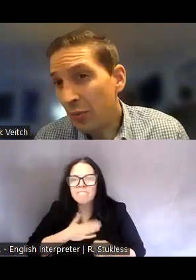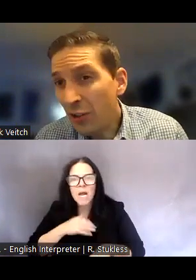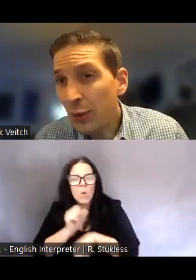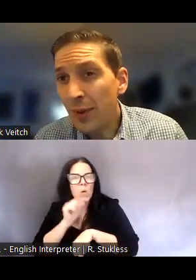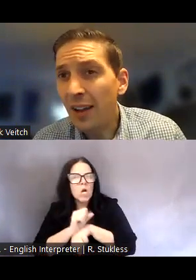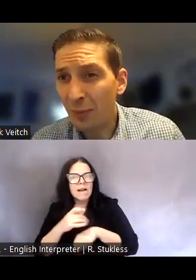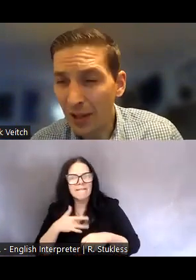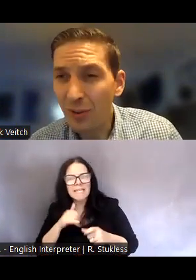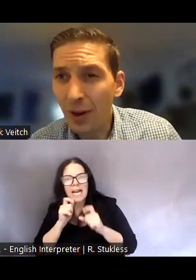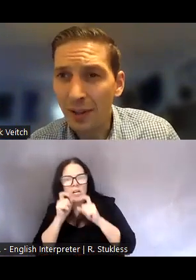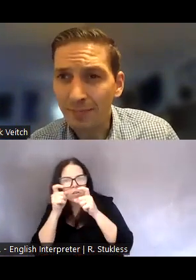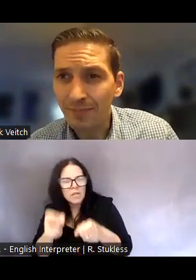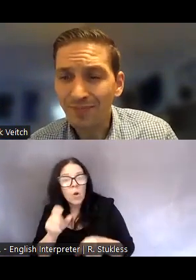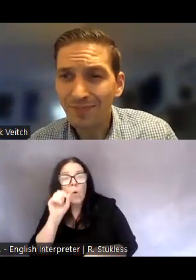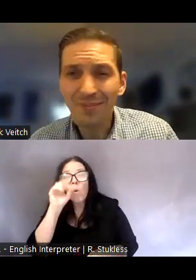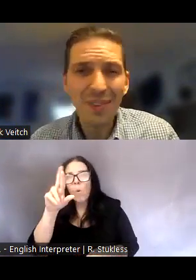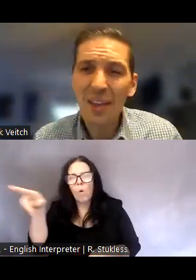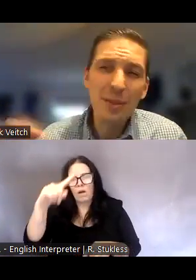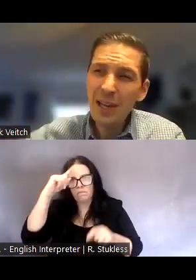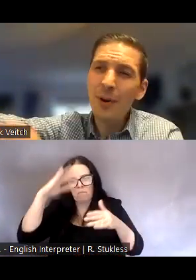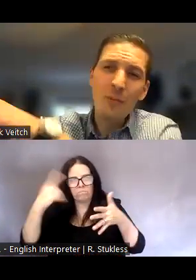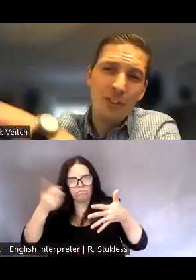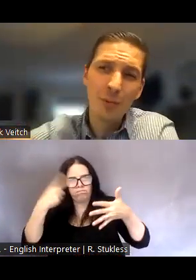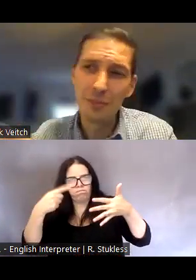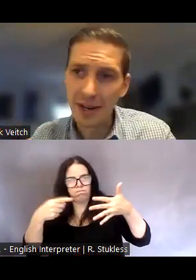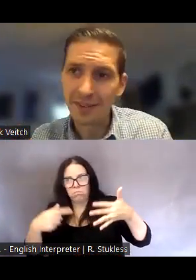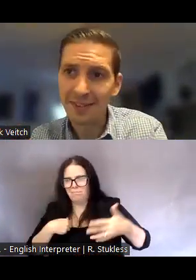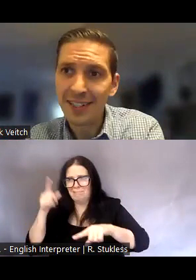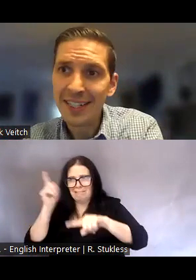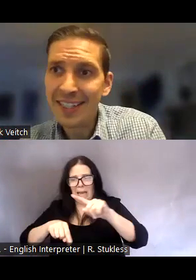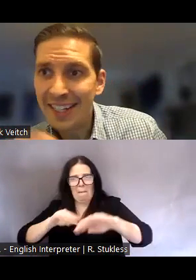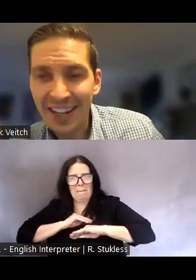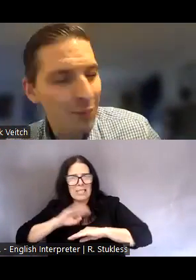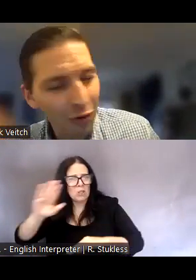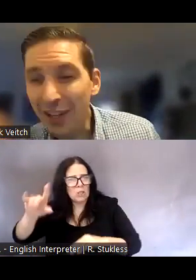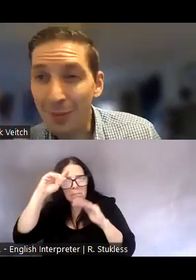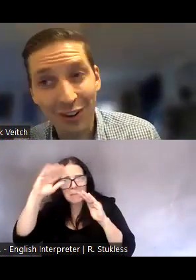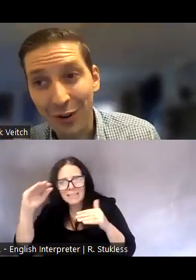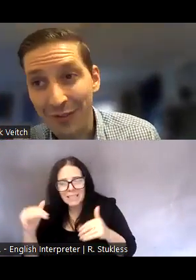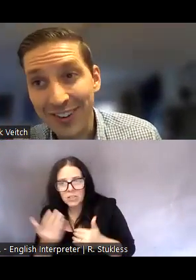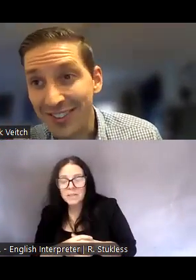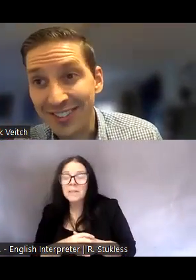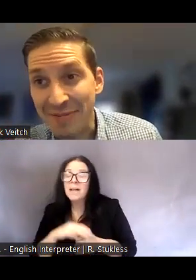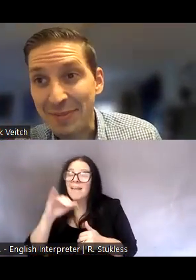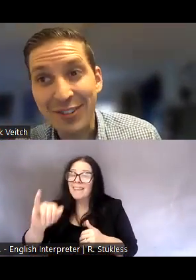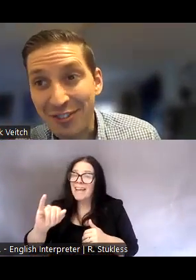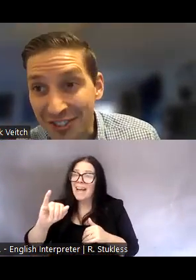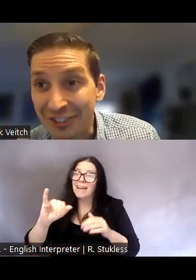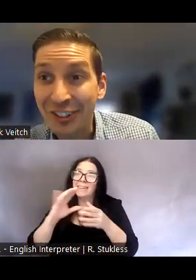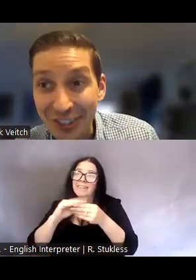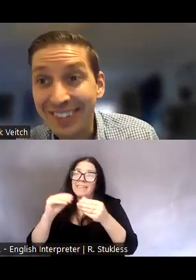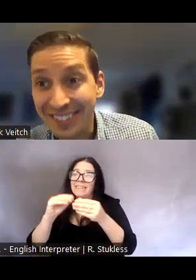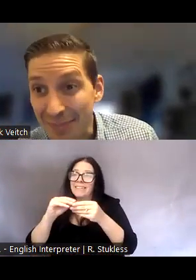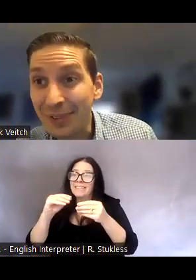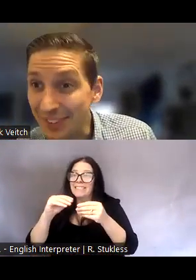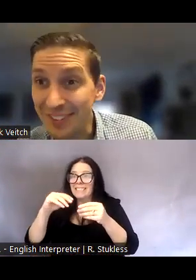or even just have unreasonable demands placed upon them. I think about unreasonable demands. And again, I'm sorry I keep using COVID as an example, but it's